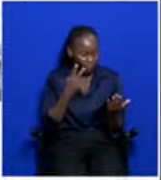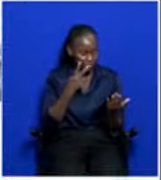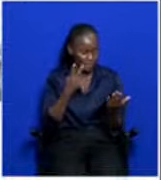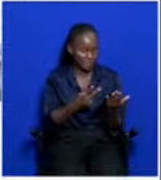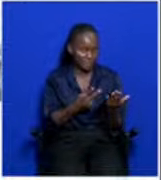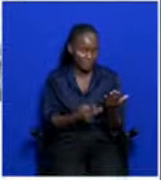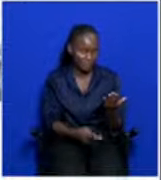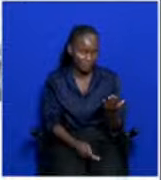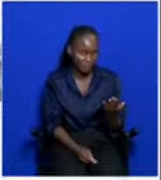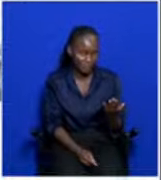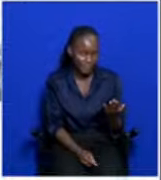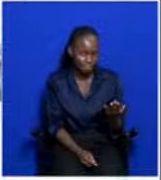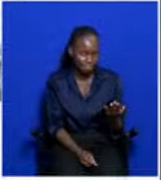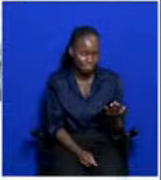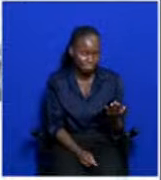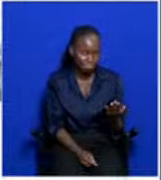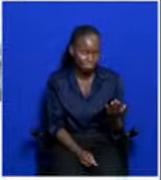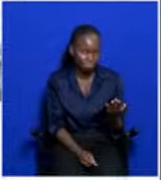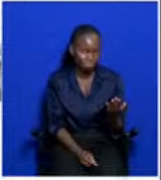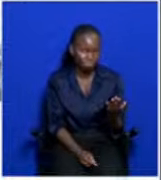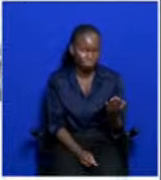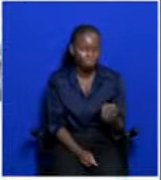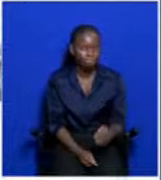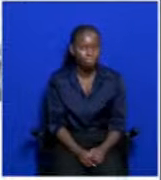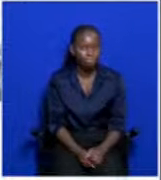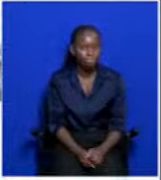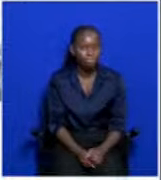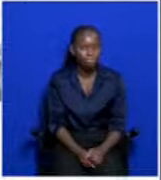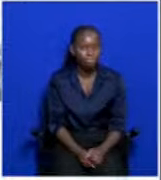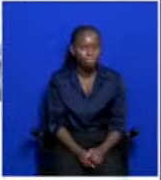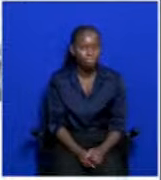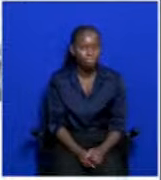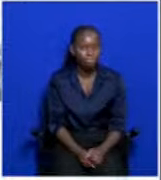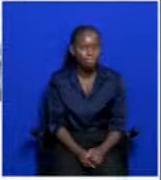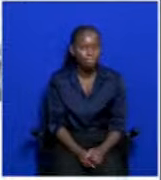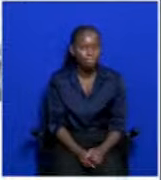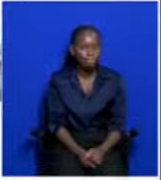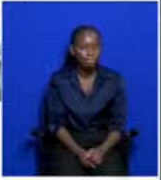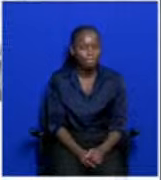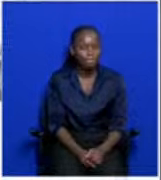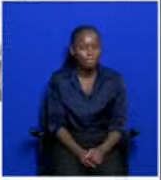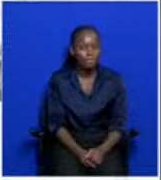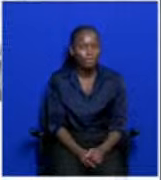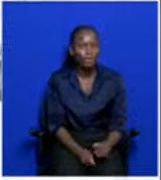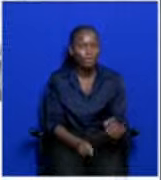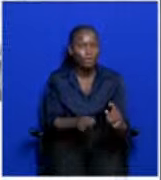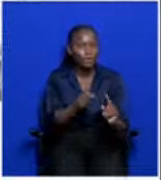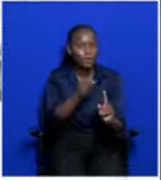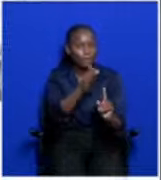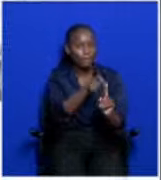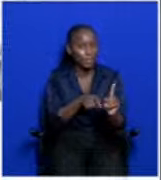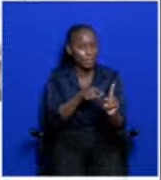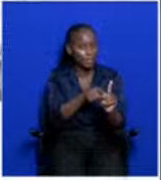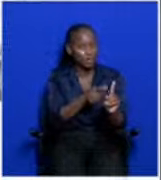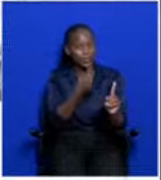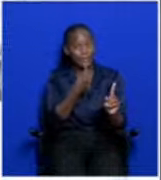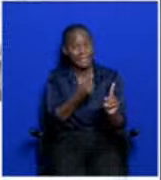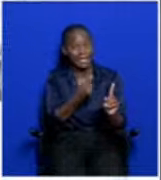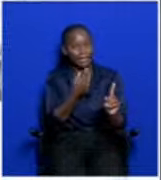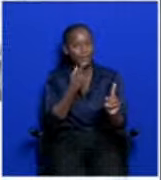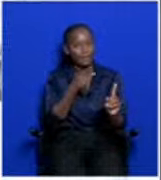the person you identified as Mr. Mackenzie. Am I correct?